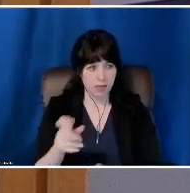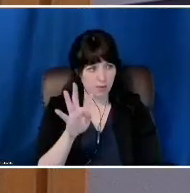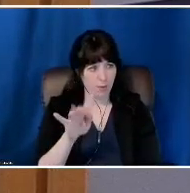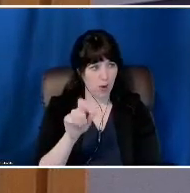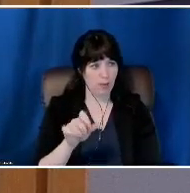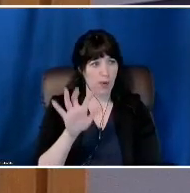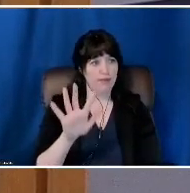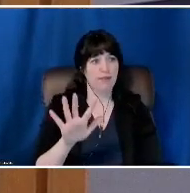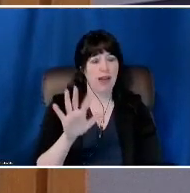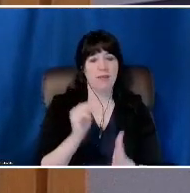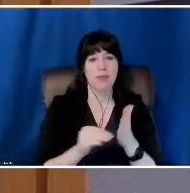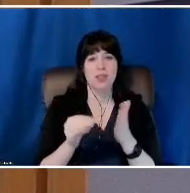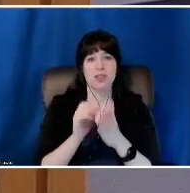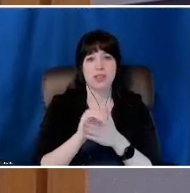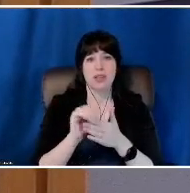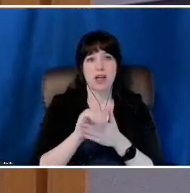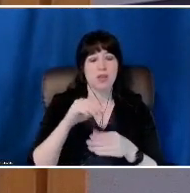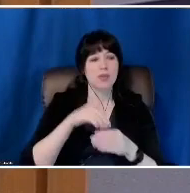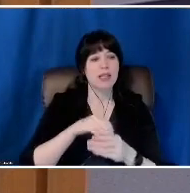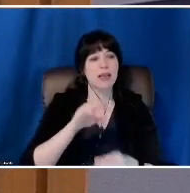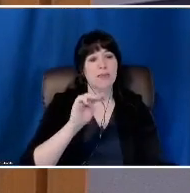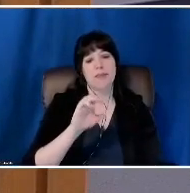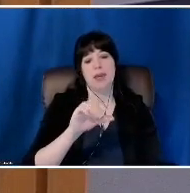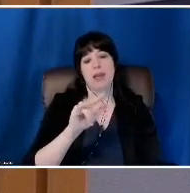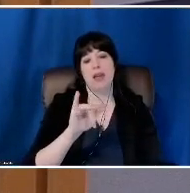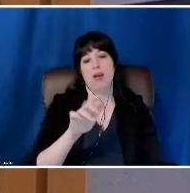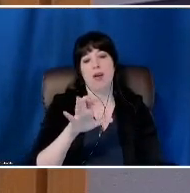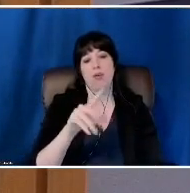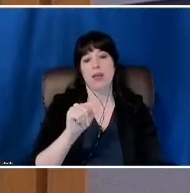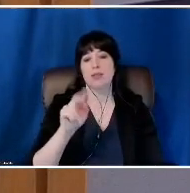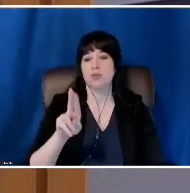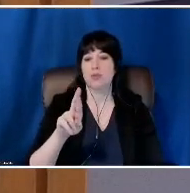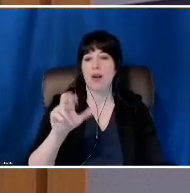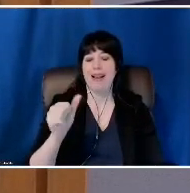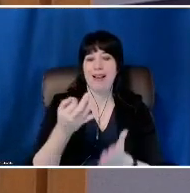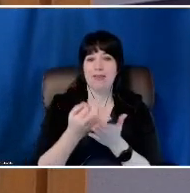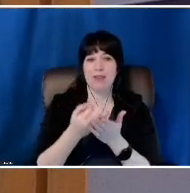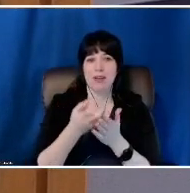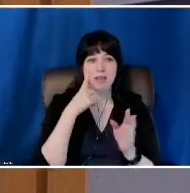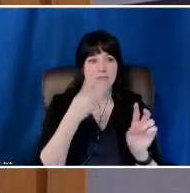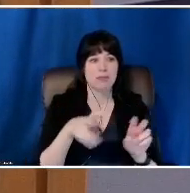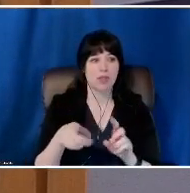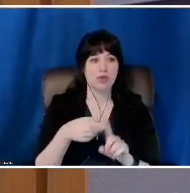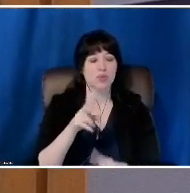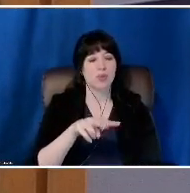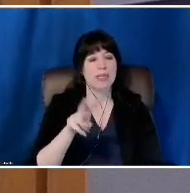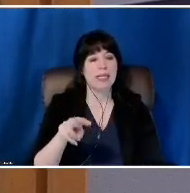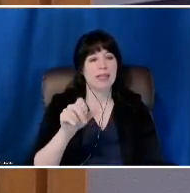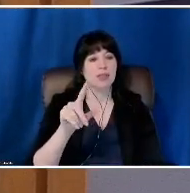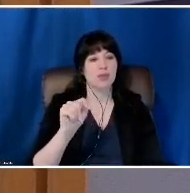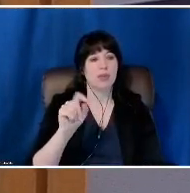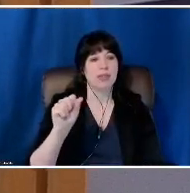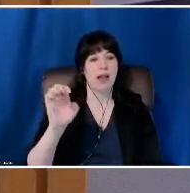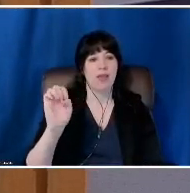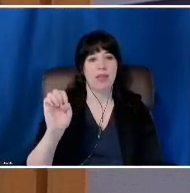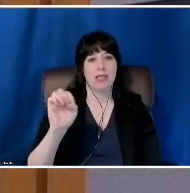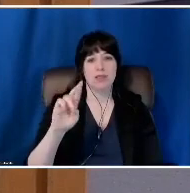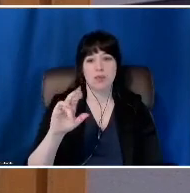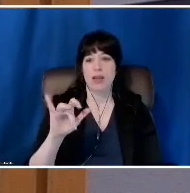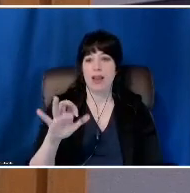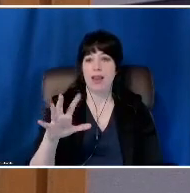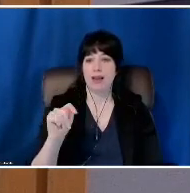in McGillcrest URA funds for 22nd Street Southeast Realignment Project. Item